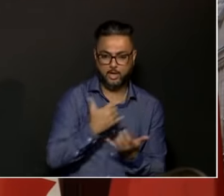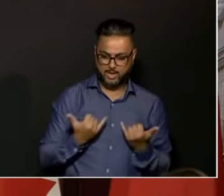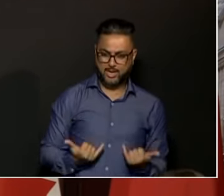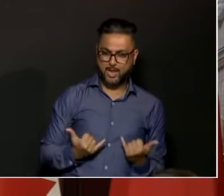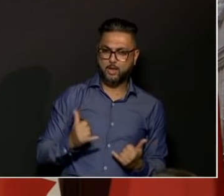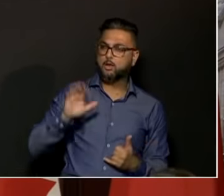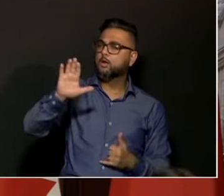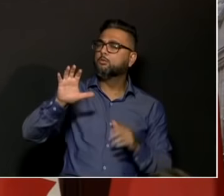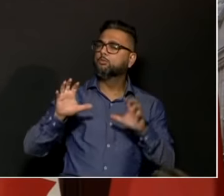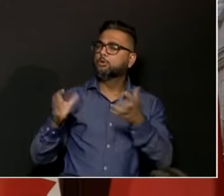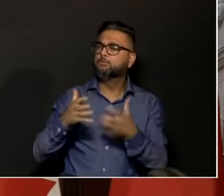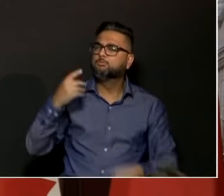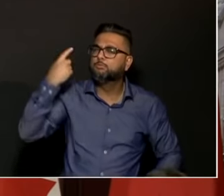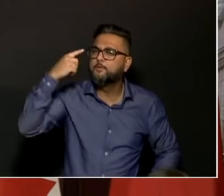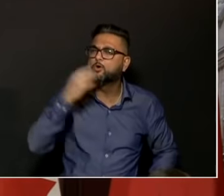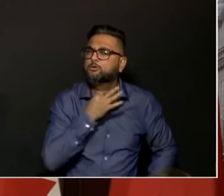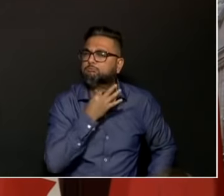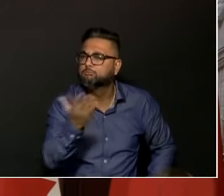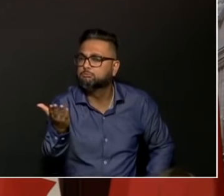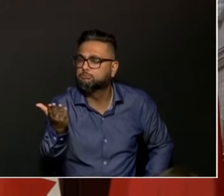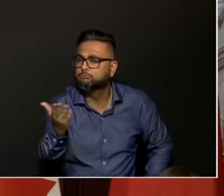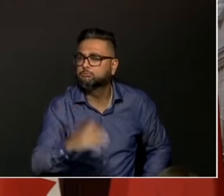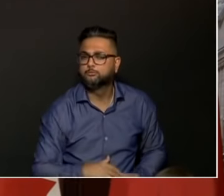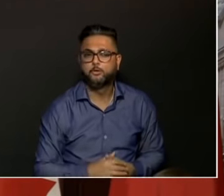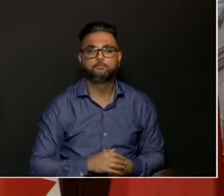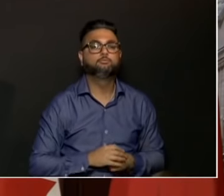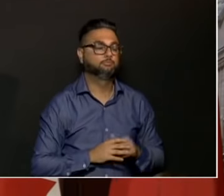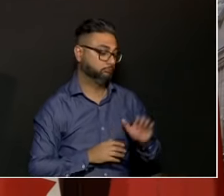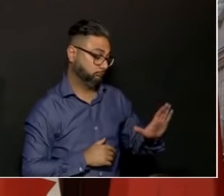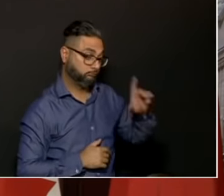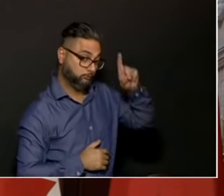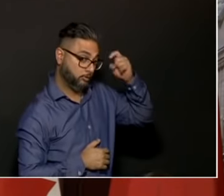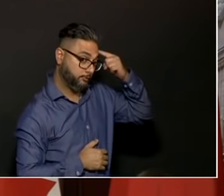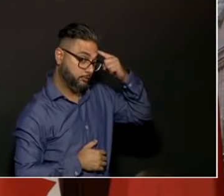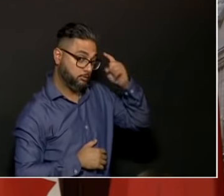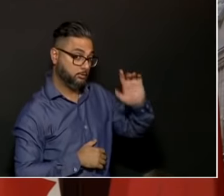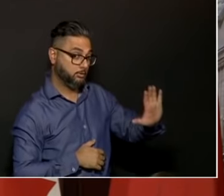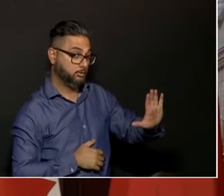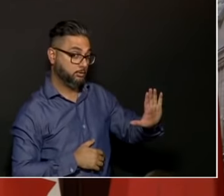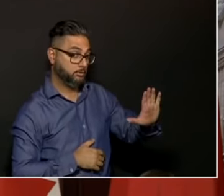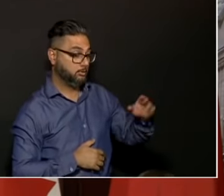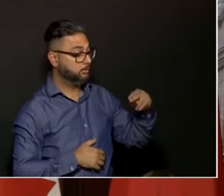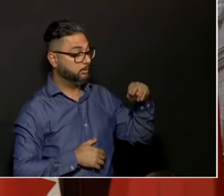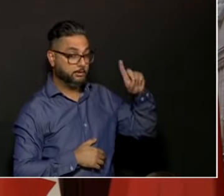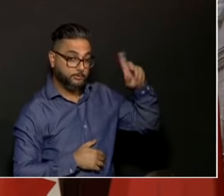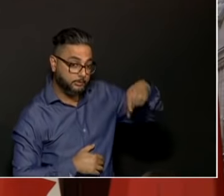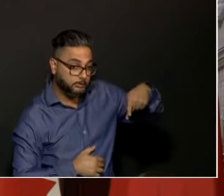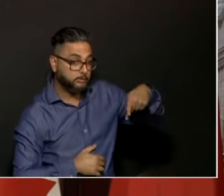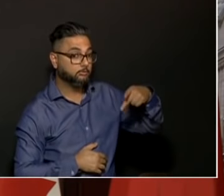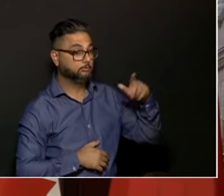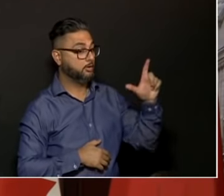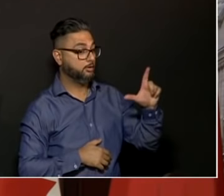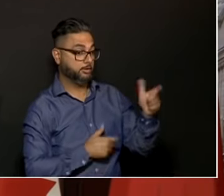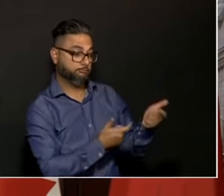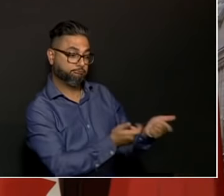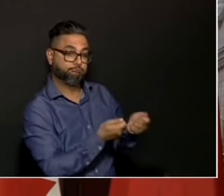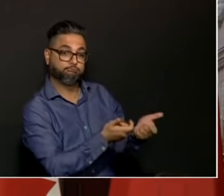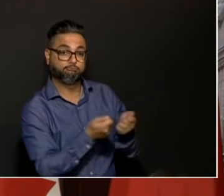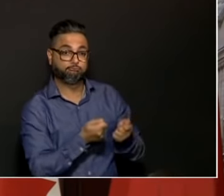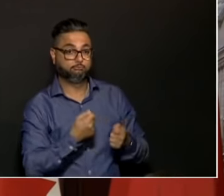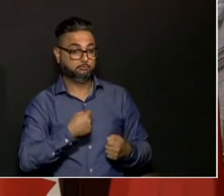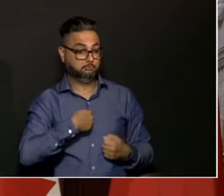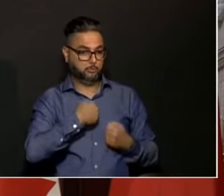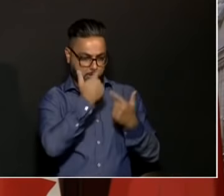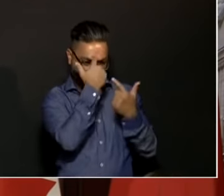Yeah, well, first of all, the NDP and the Liberals are going hog wild and getting their members, and I have no problem with them doing